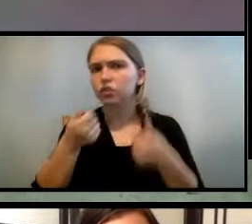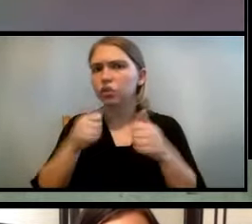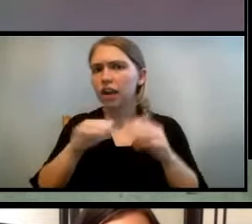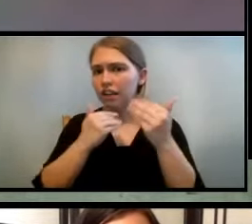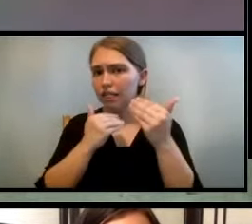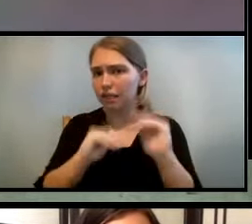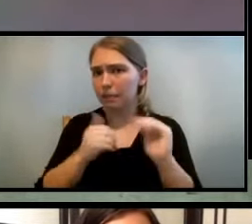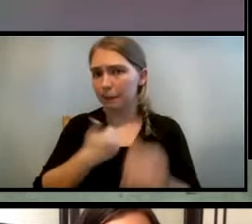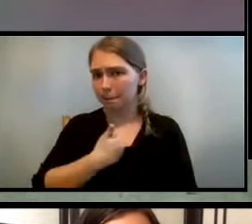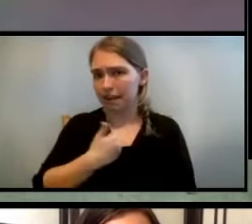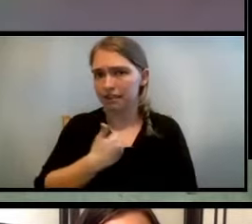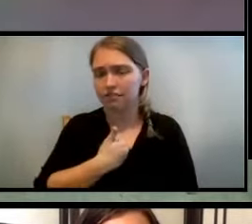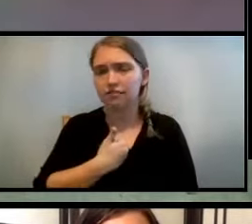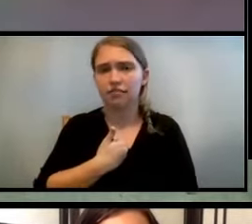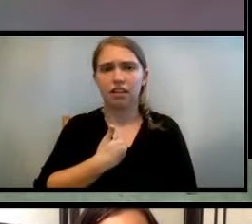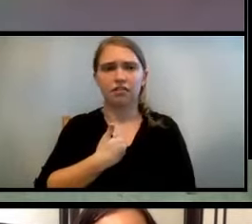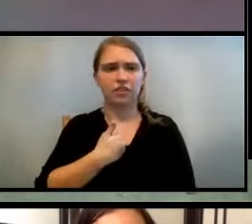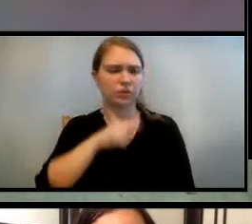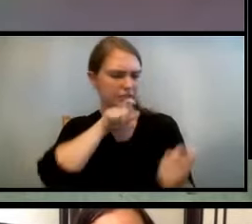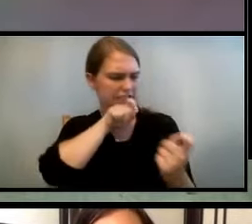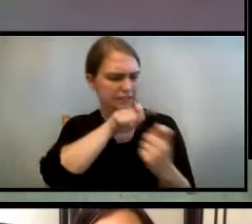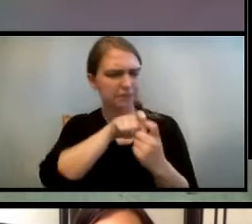know, genre,